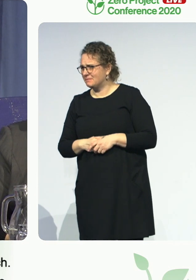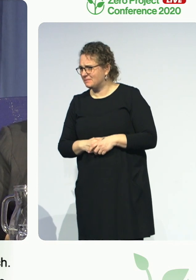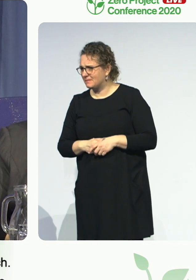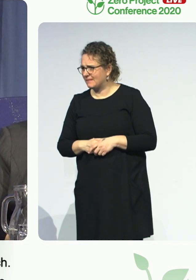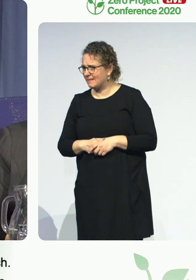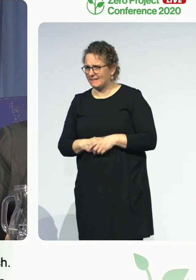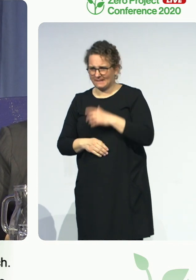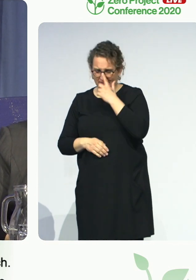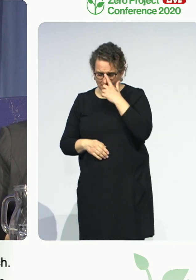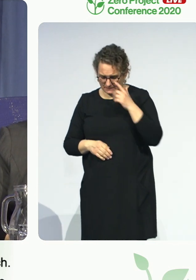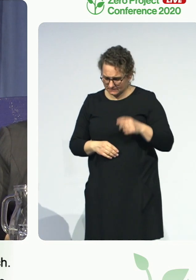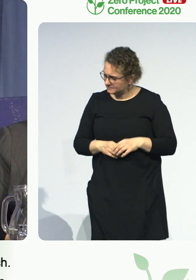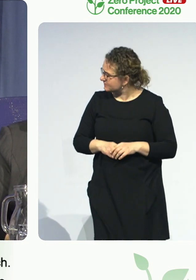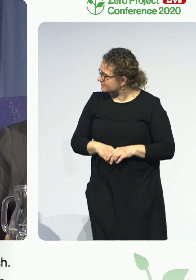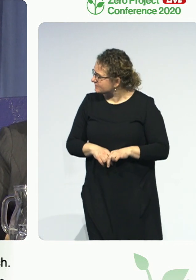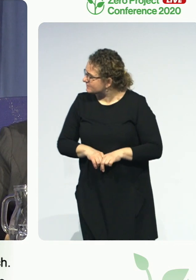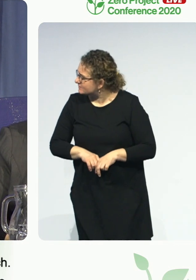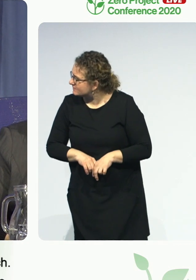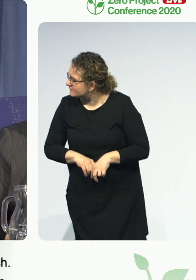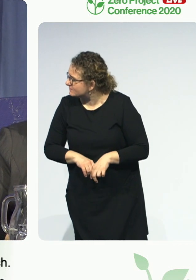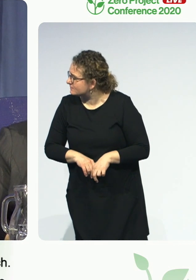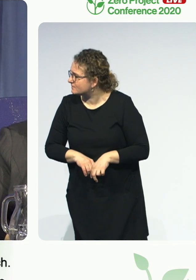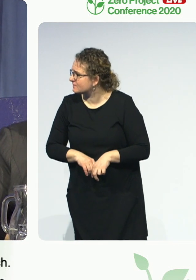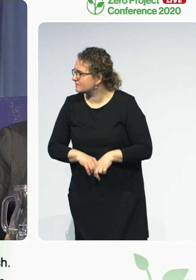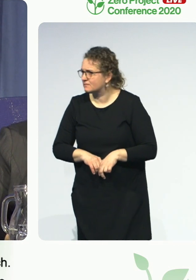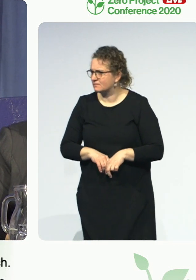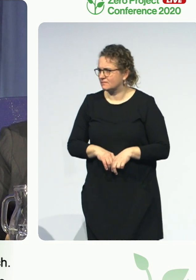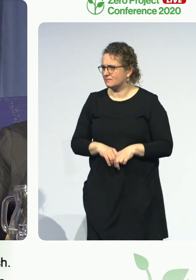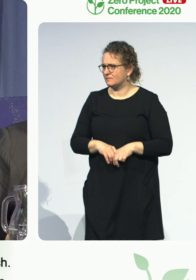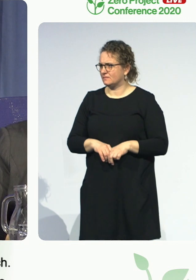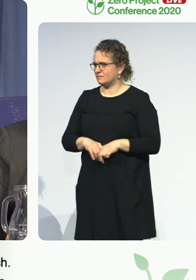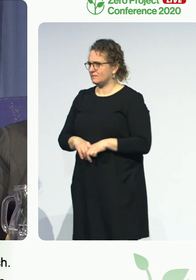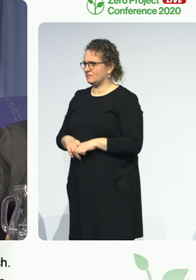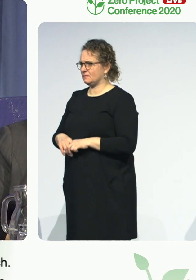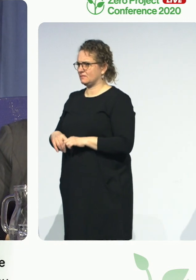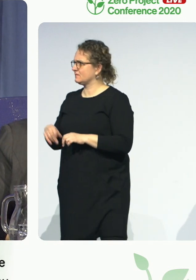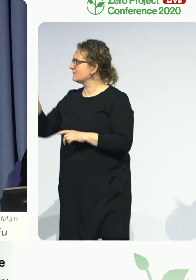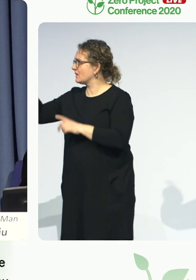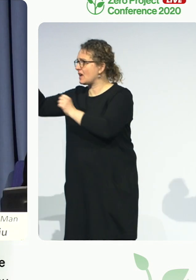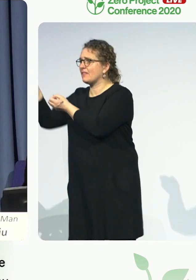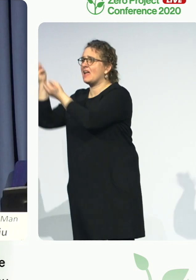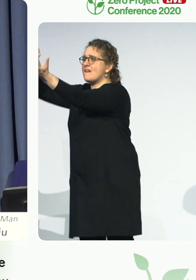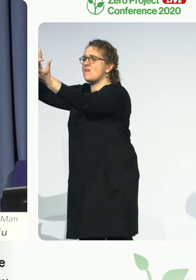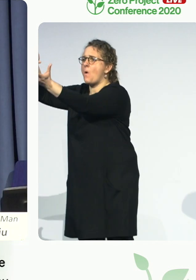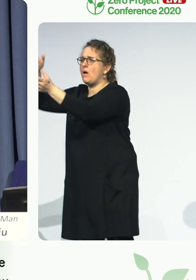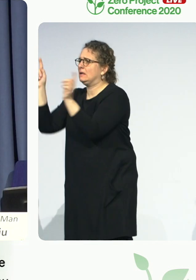Mr. Mulat, would you like to begin with a final statement, a final message to take home?